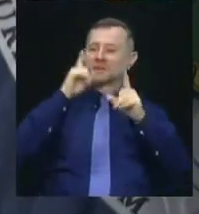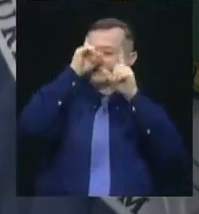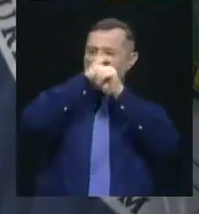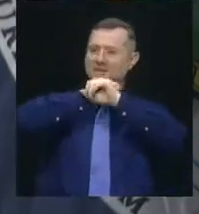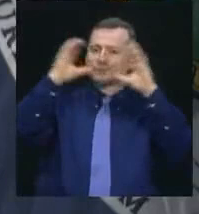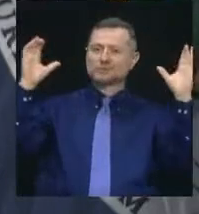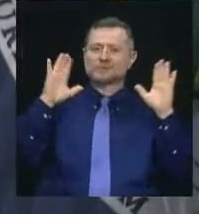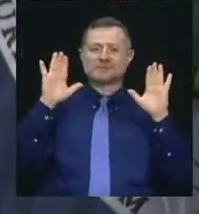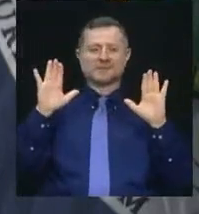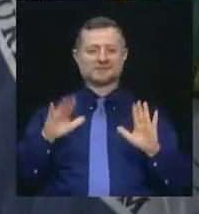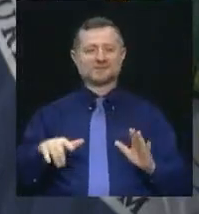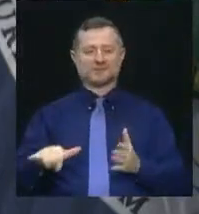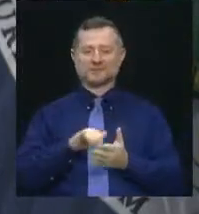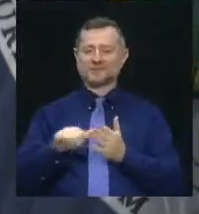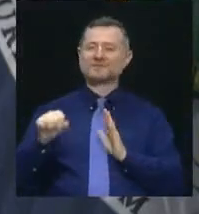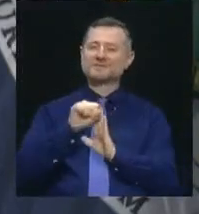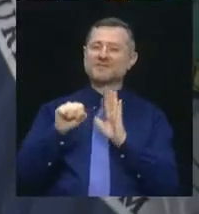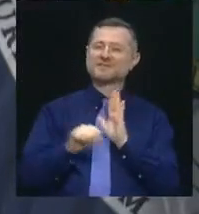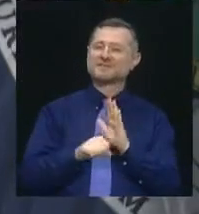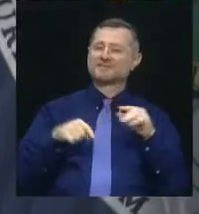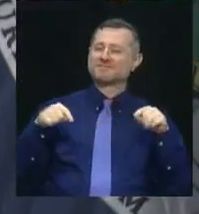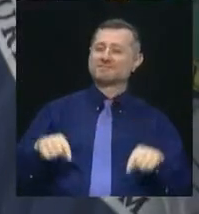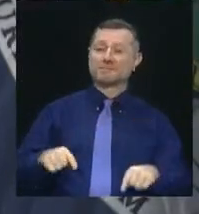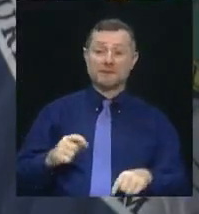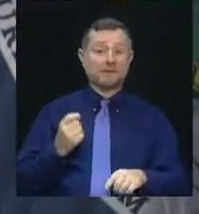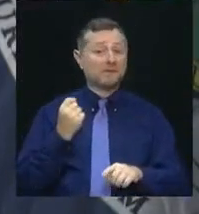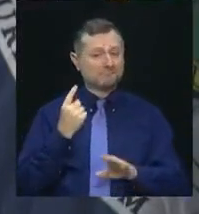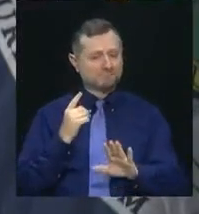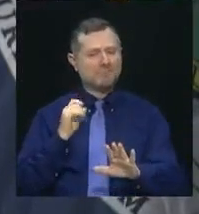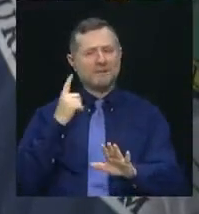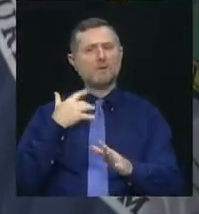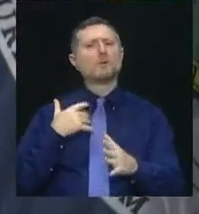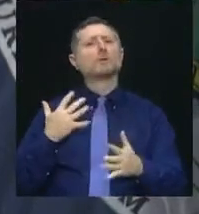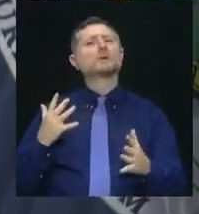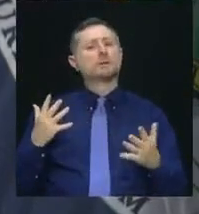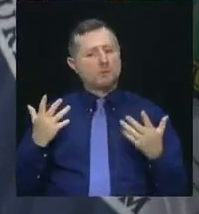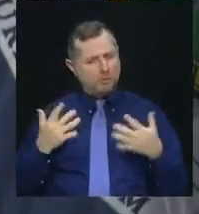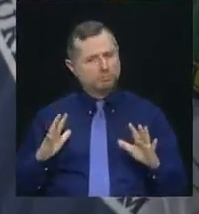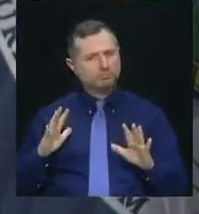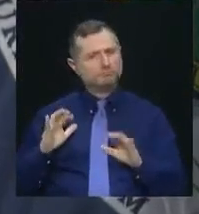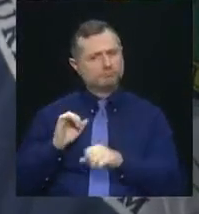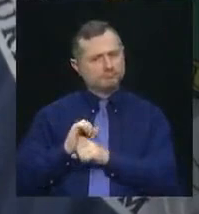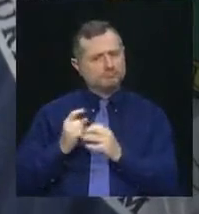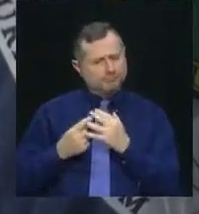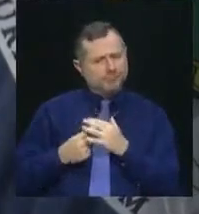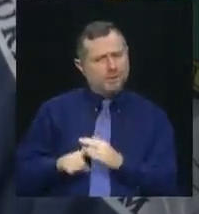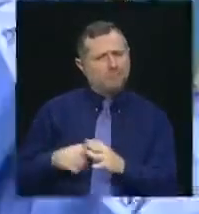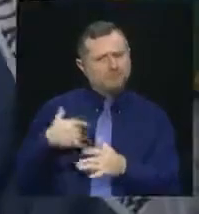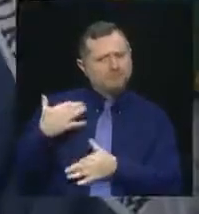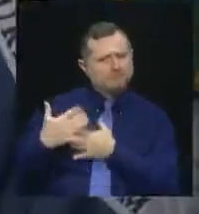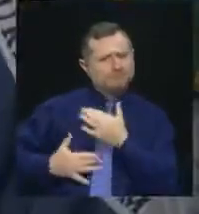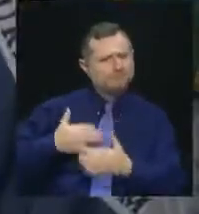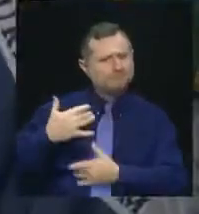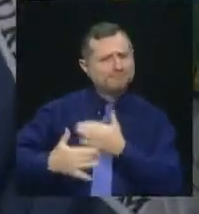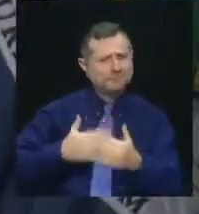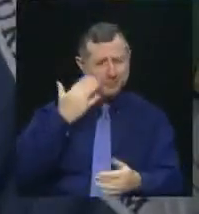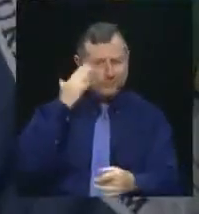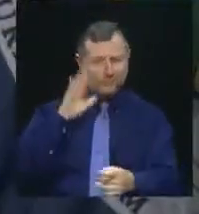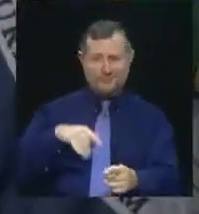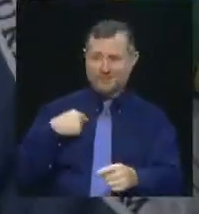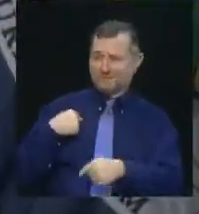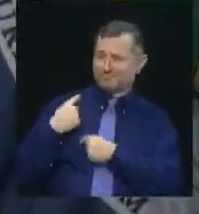make no mistake, our work has already begun. And I know this year and a half has been